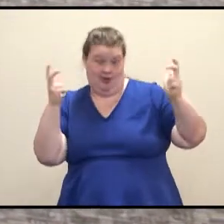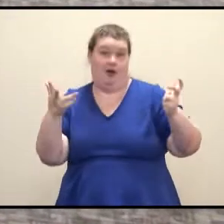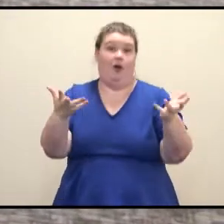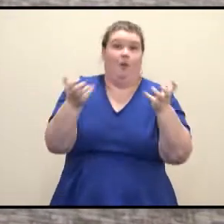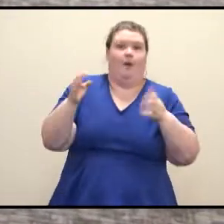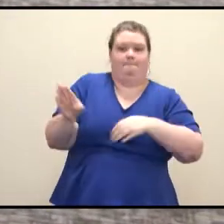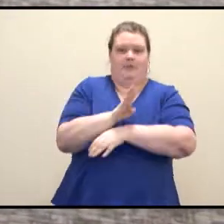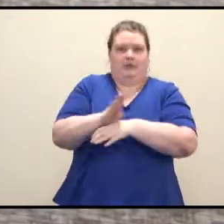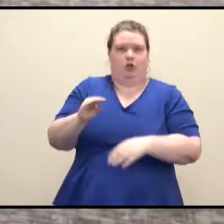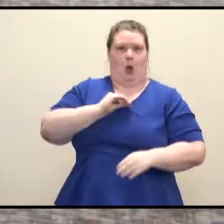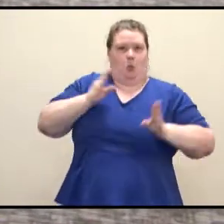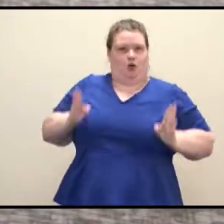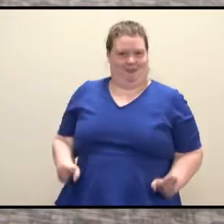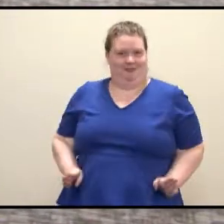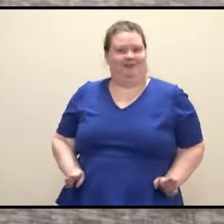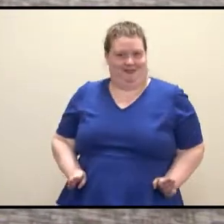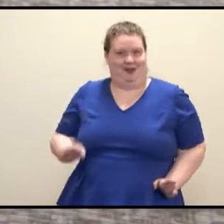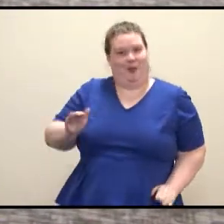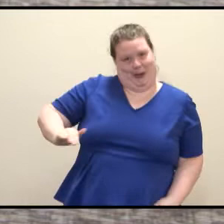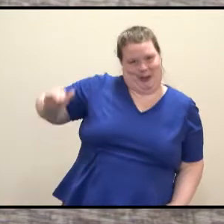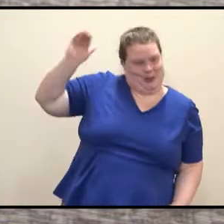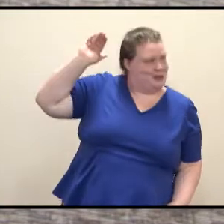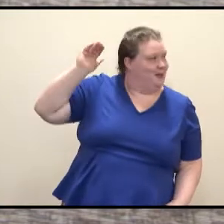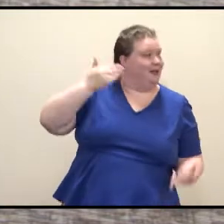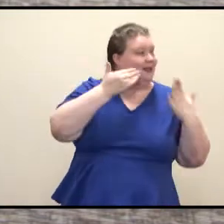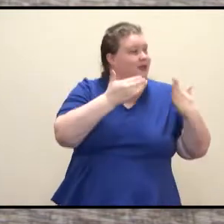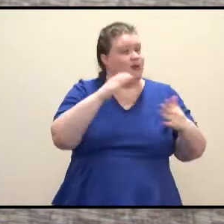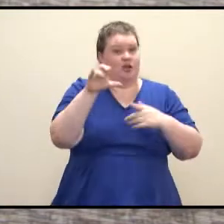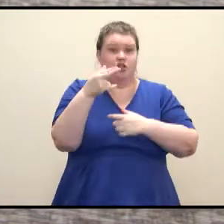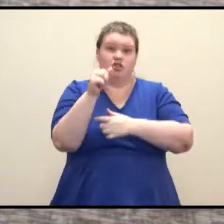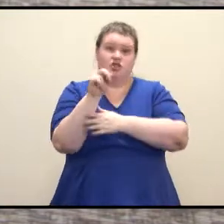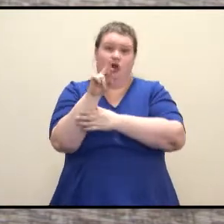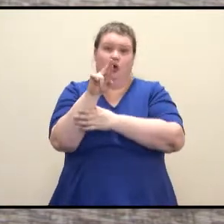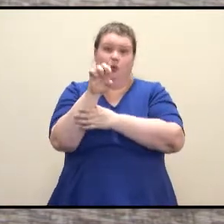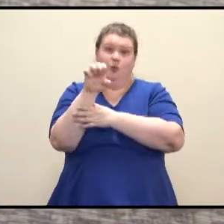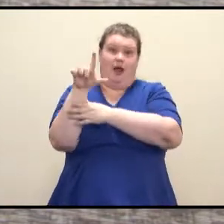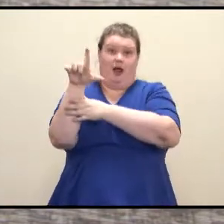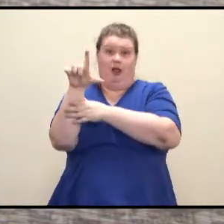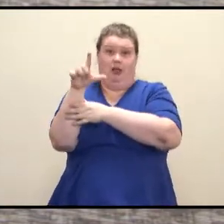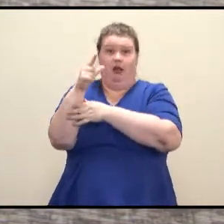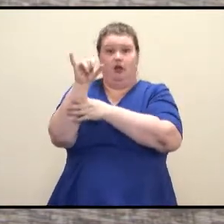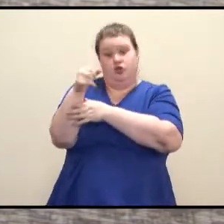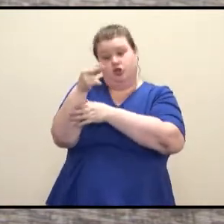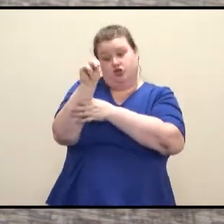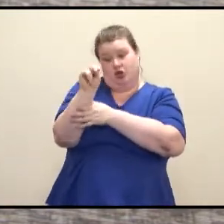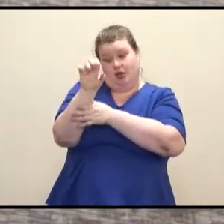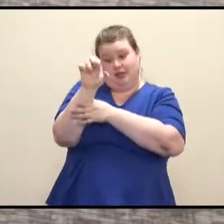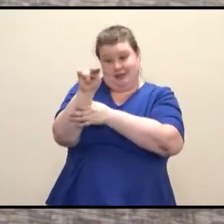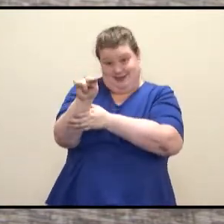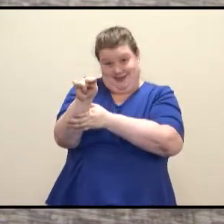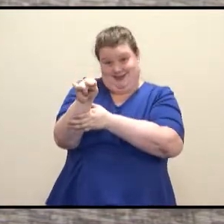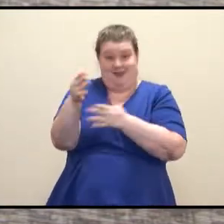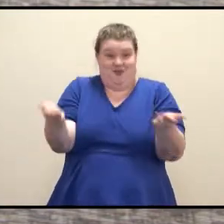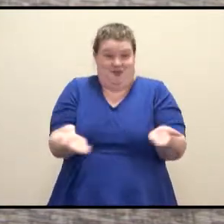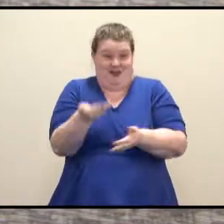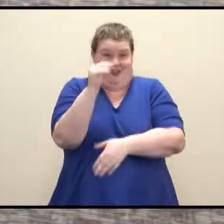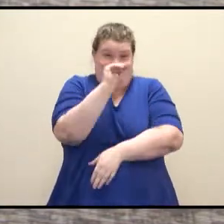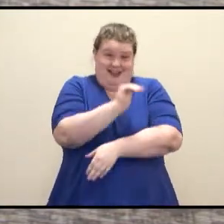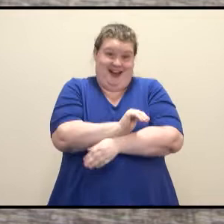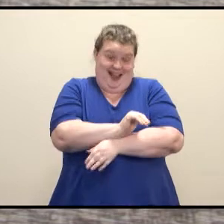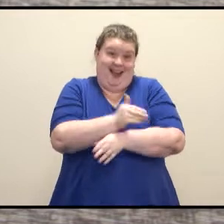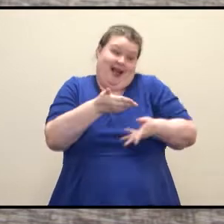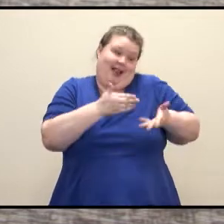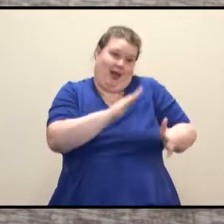business owner when he grows up. And thank you to Ms. Sharelle Johnson for being here tonight and sharing your amazing son with